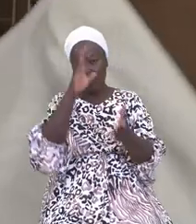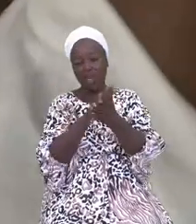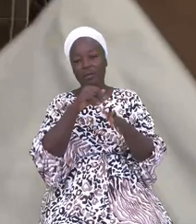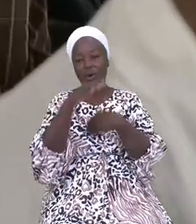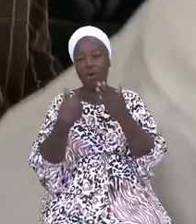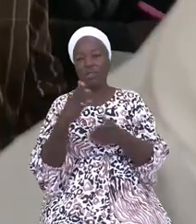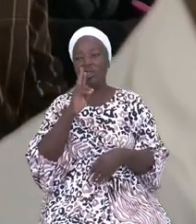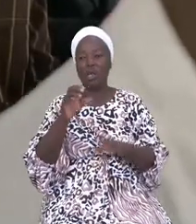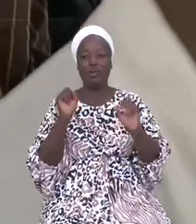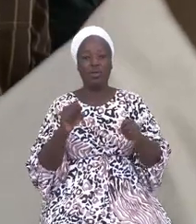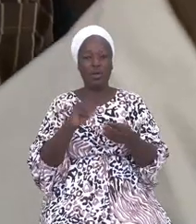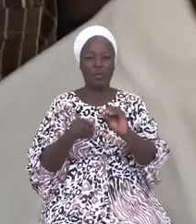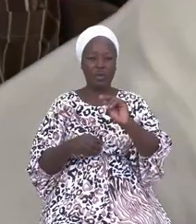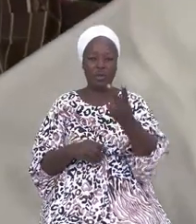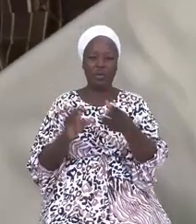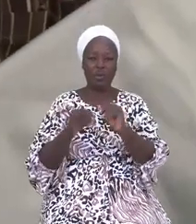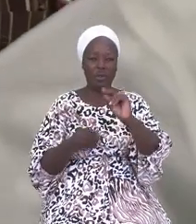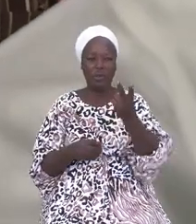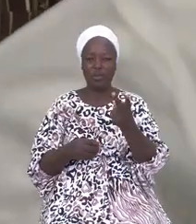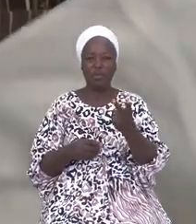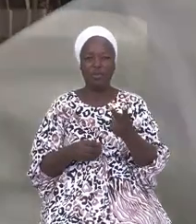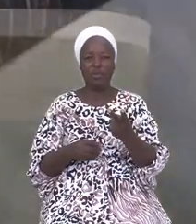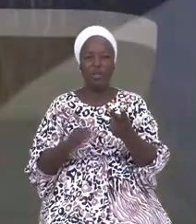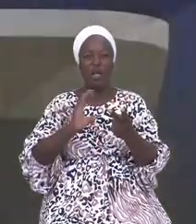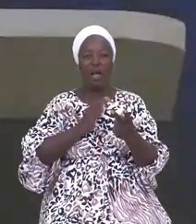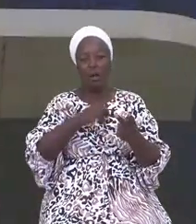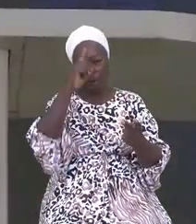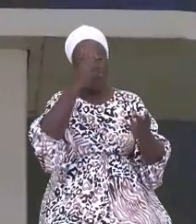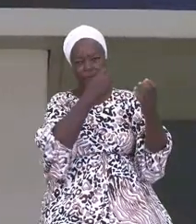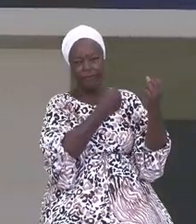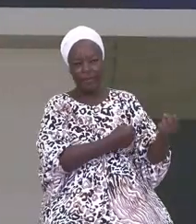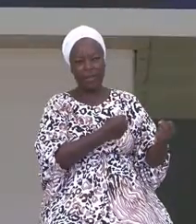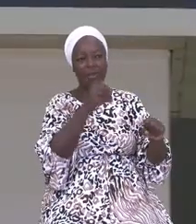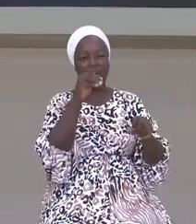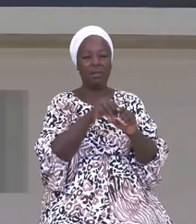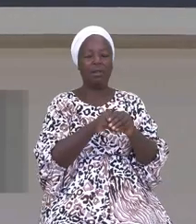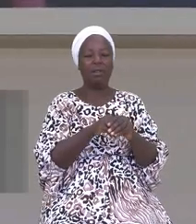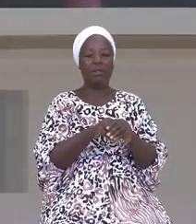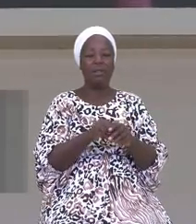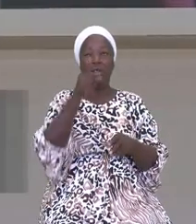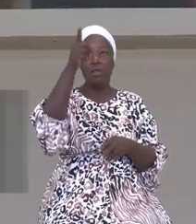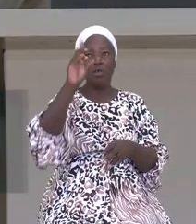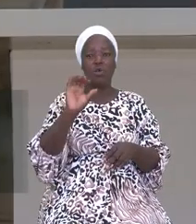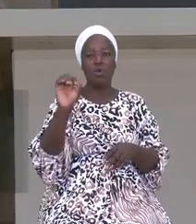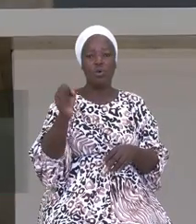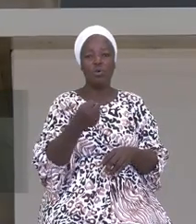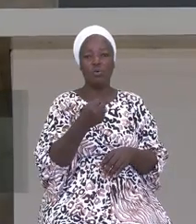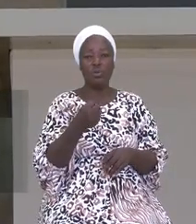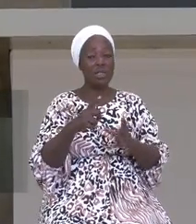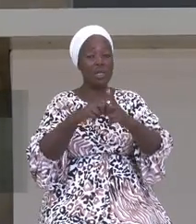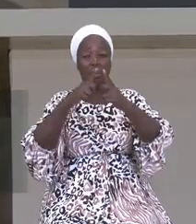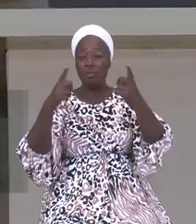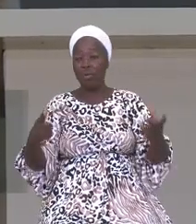Look at number two here. Number two, our faith in God's immense